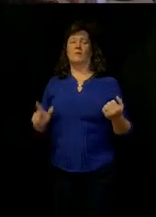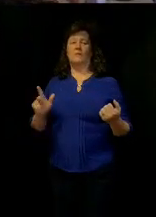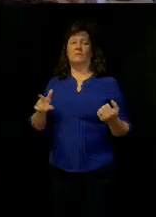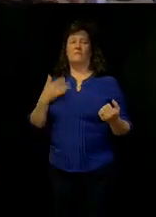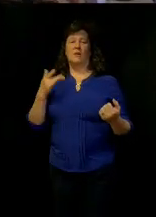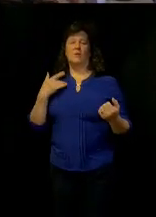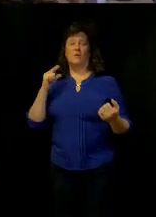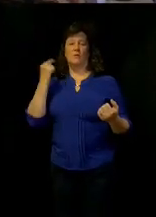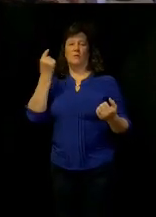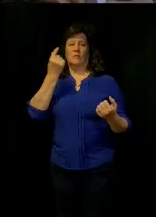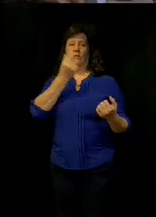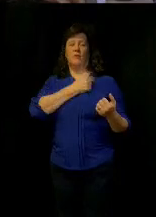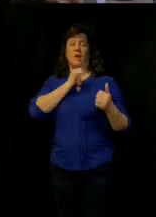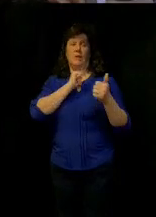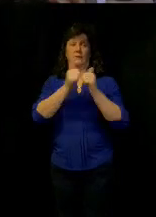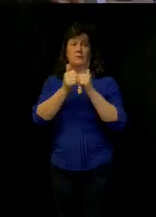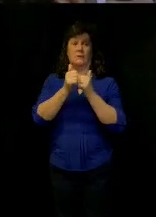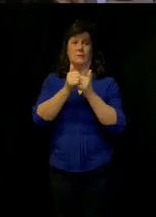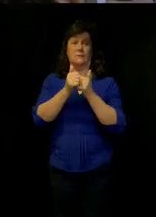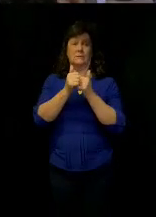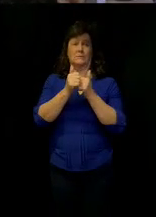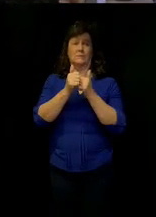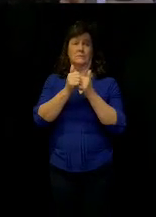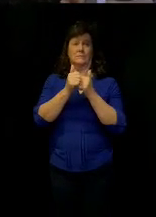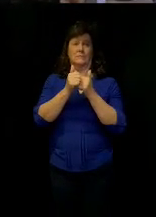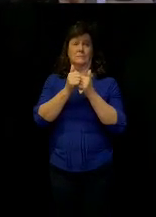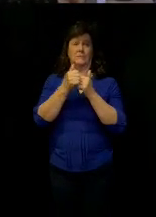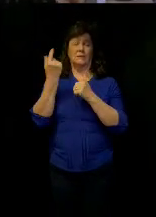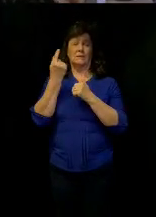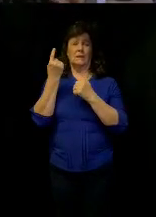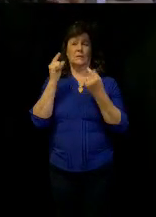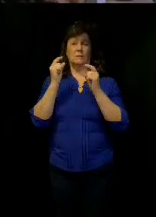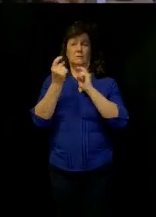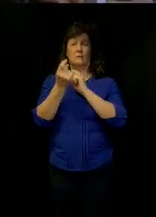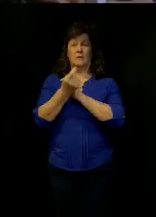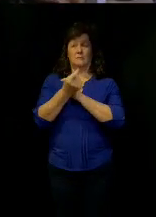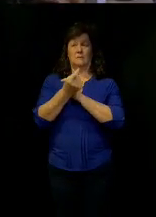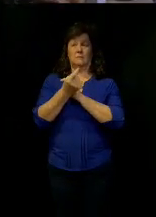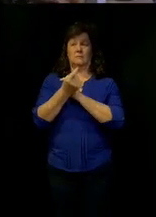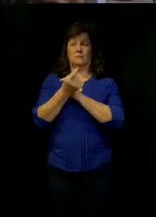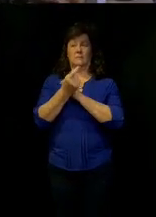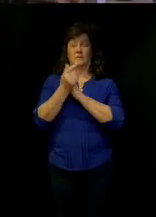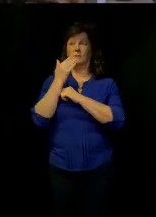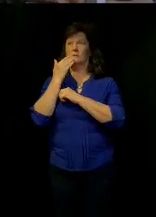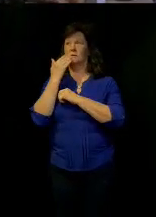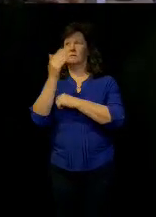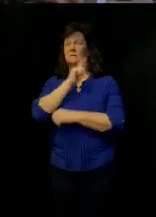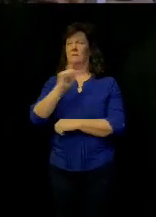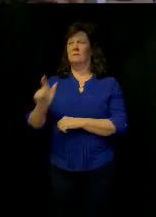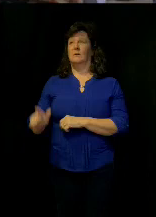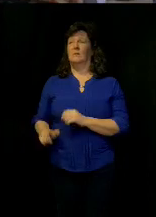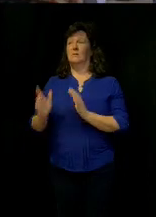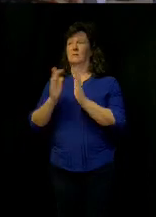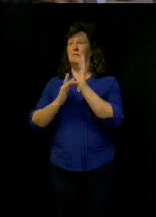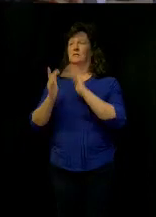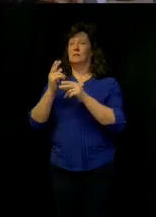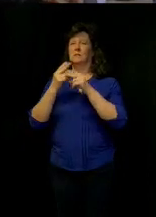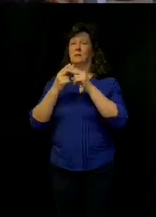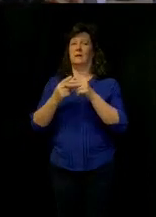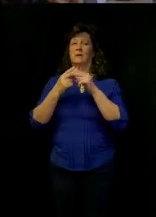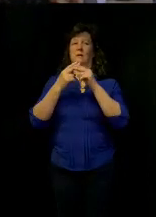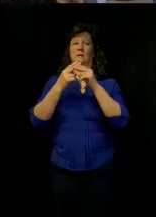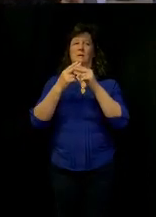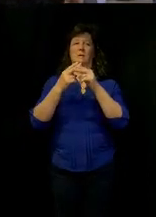race. Sense it. Lord, something's changing, and we thank you for it now in Jesus' name. You got something you want to